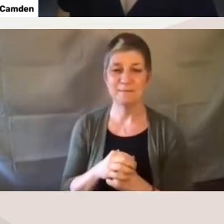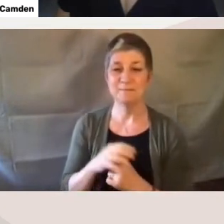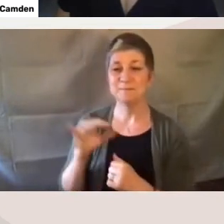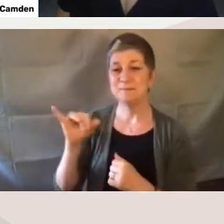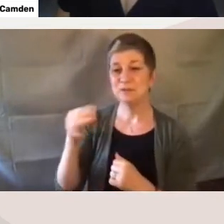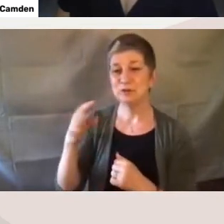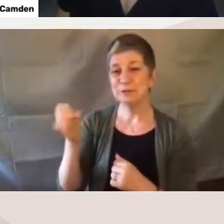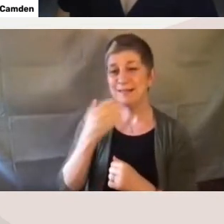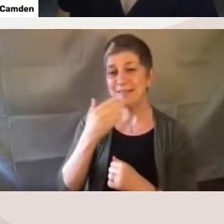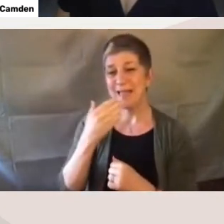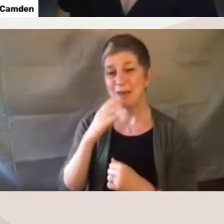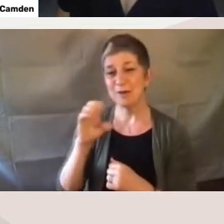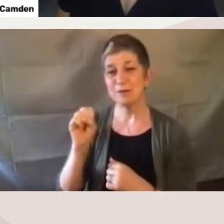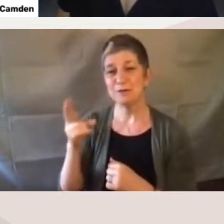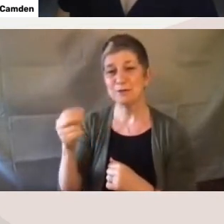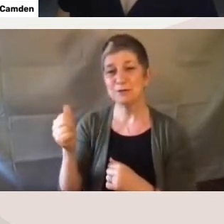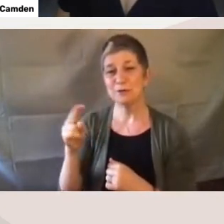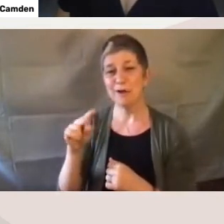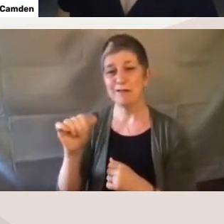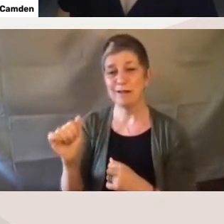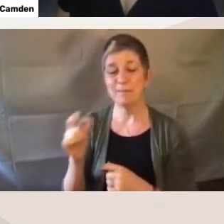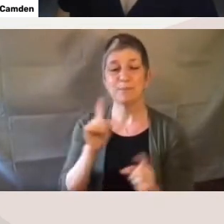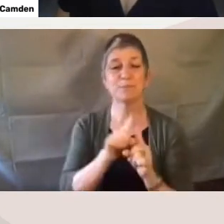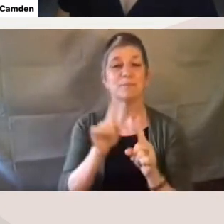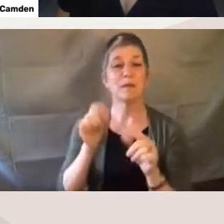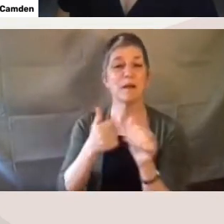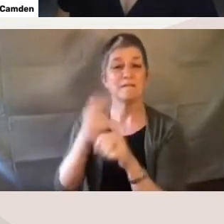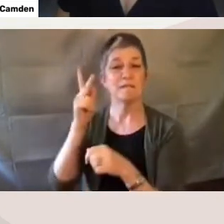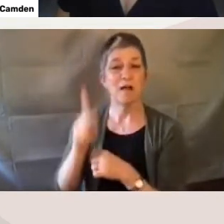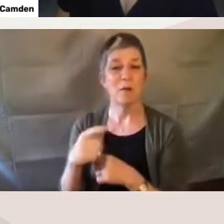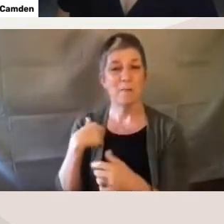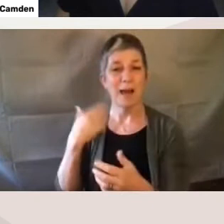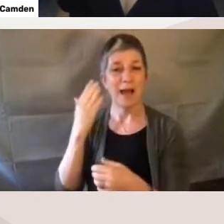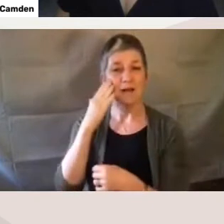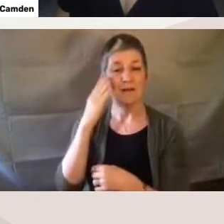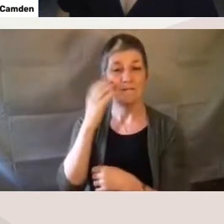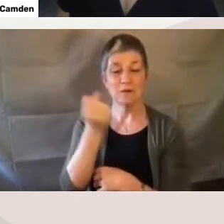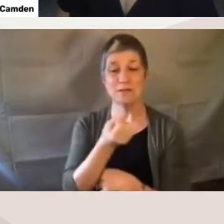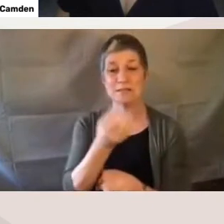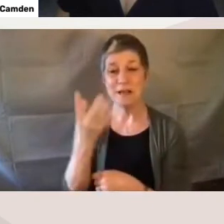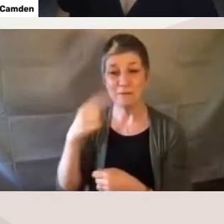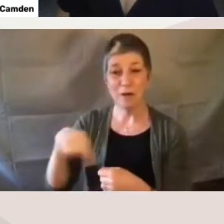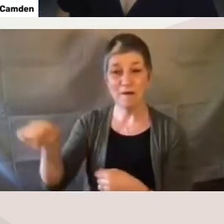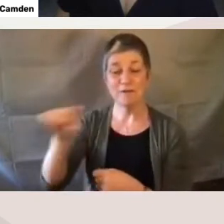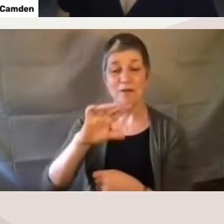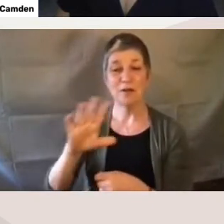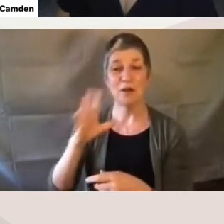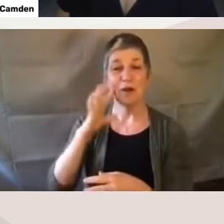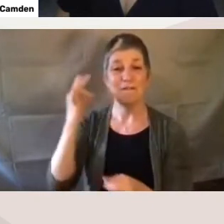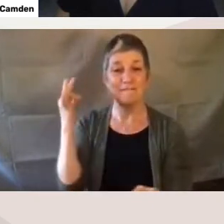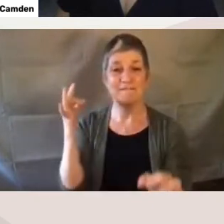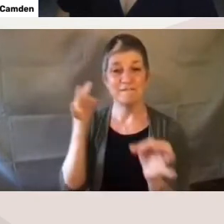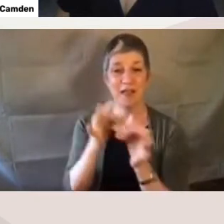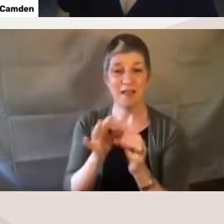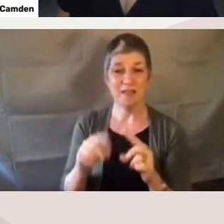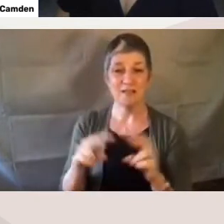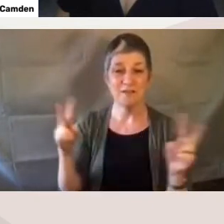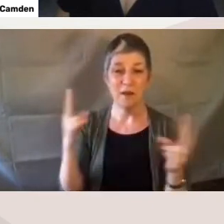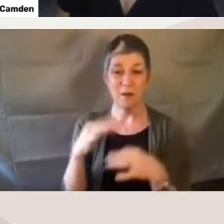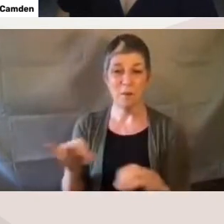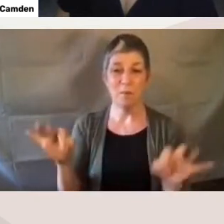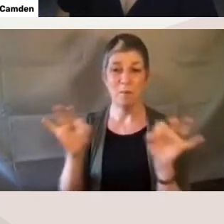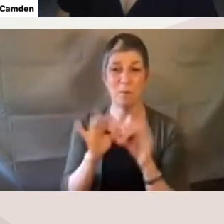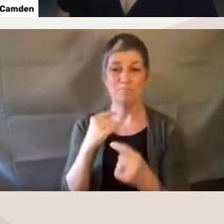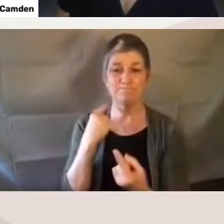Thank you, Shanta. I also wanted to follow up. I know for a number of you, your faith is really important.